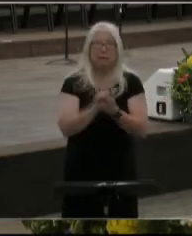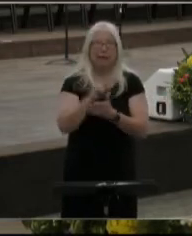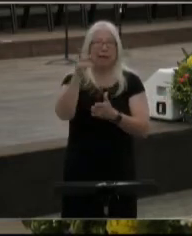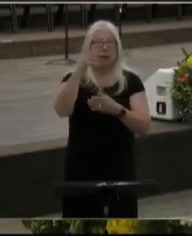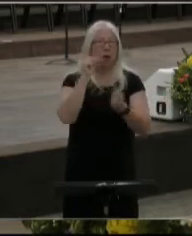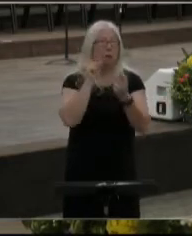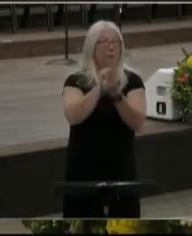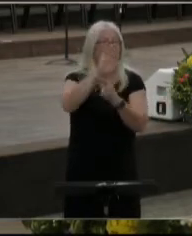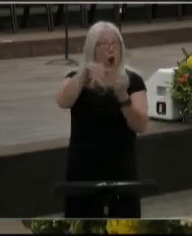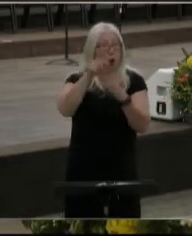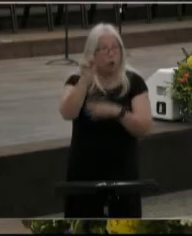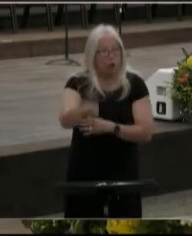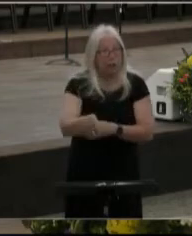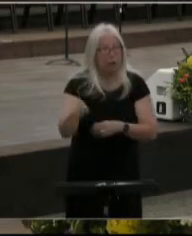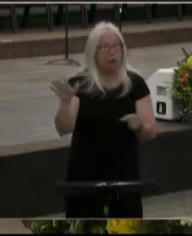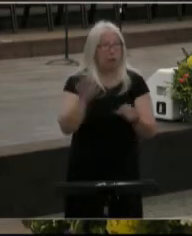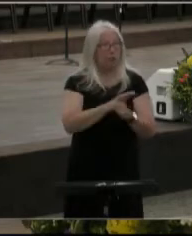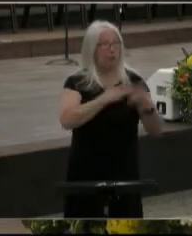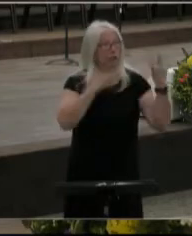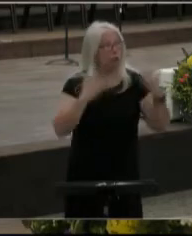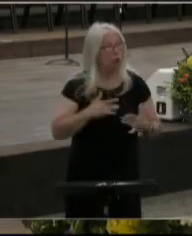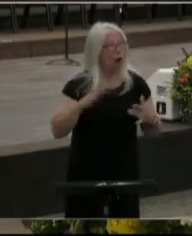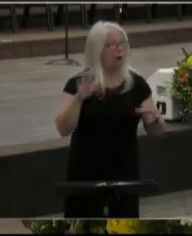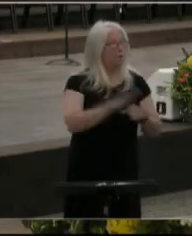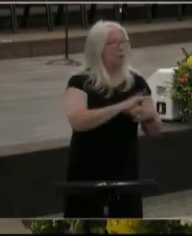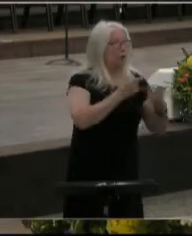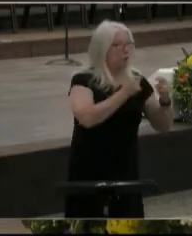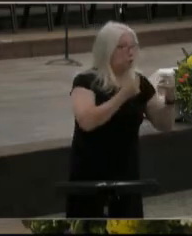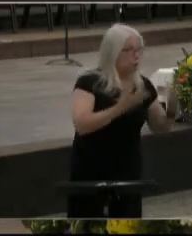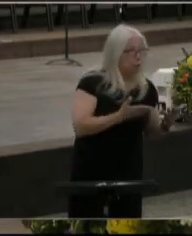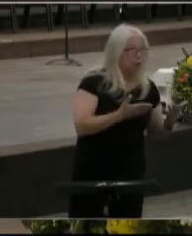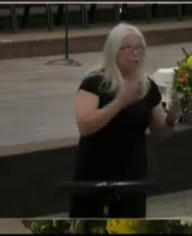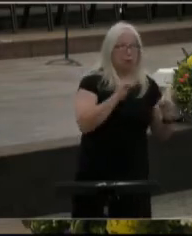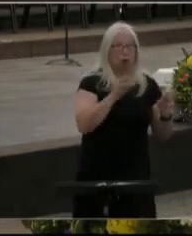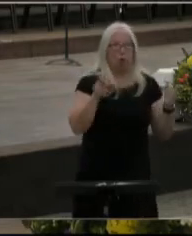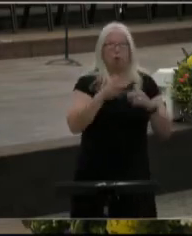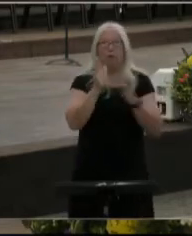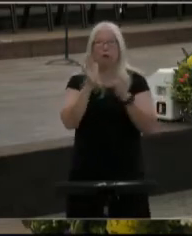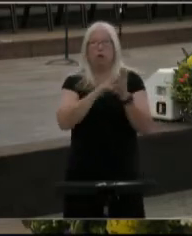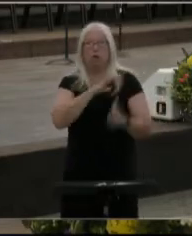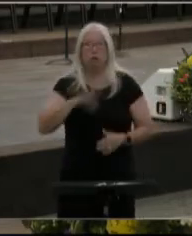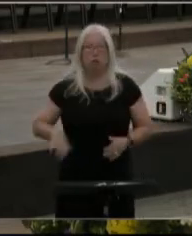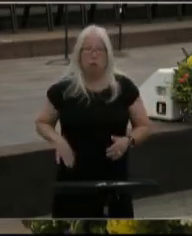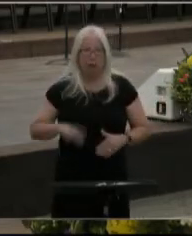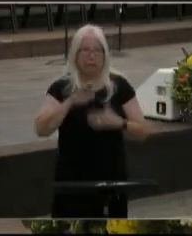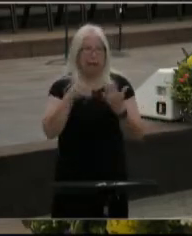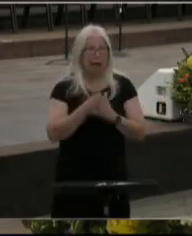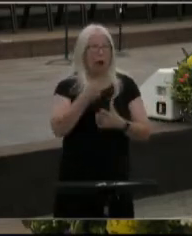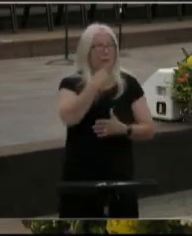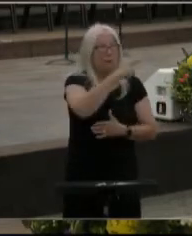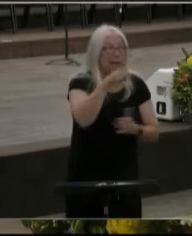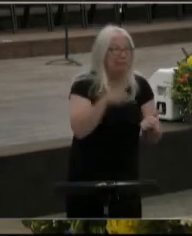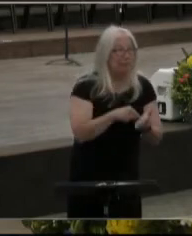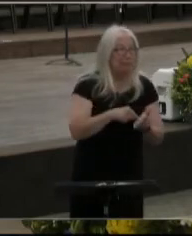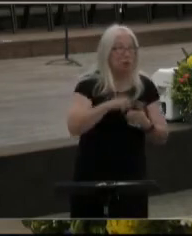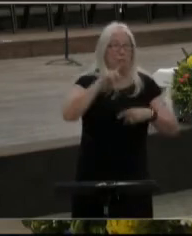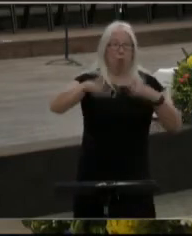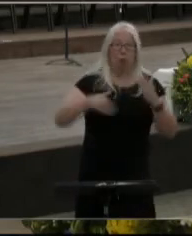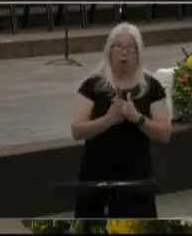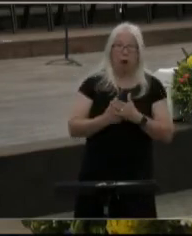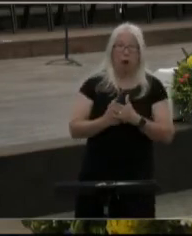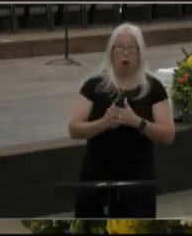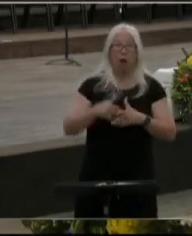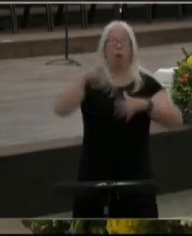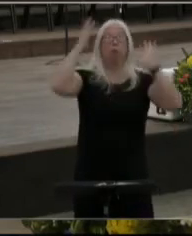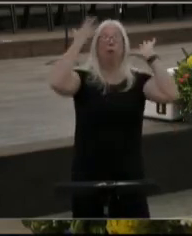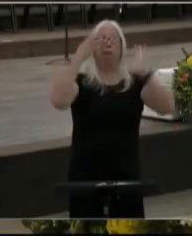going to meet all your needs. You filled your heart so full of your toys that there's no room for Jesus Christ. And all I'm saying is this, we all in the uproar